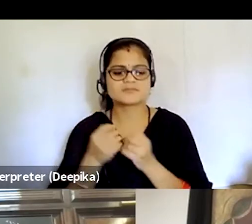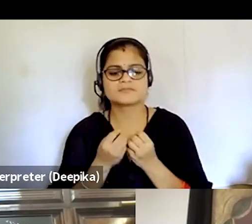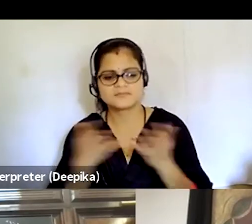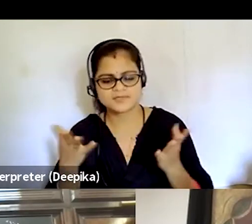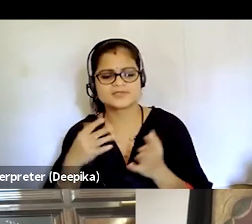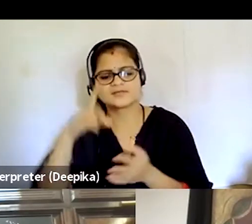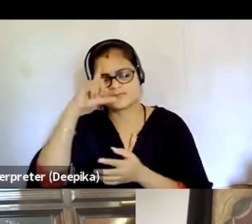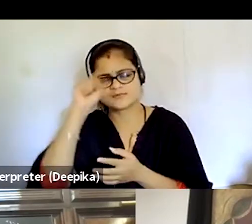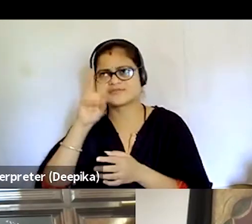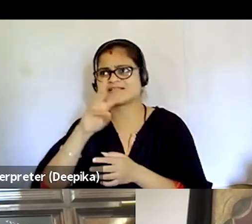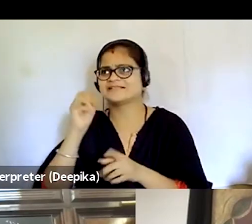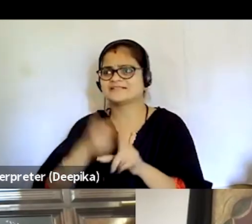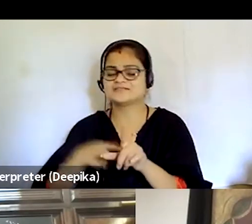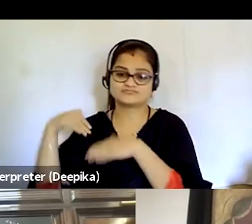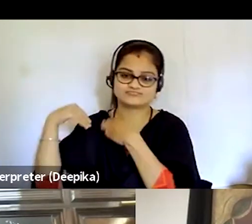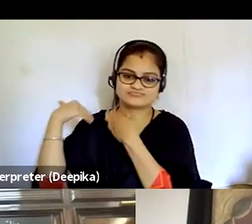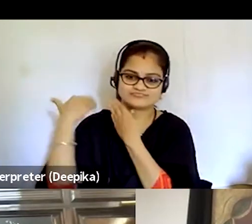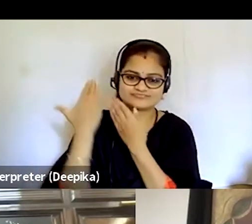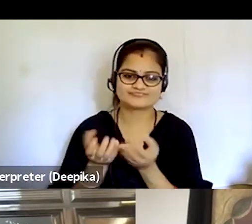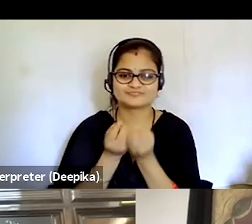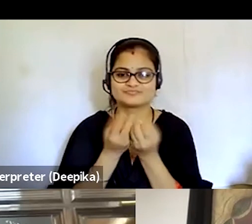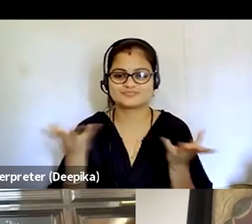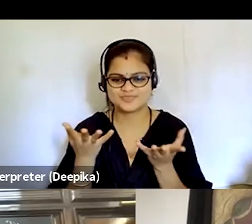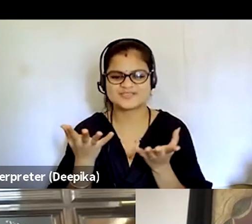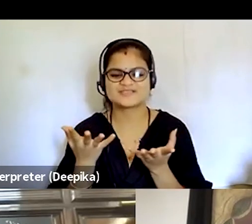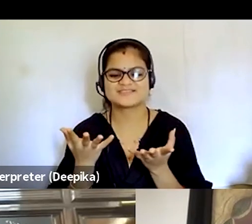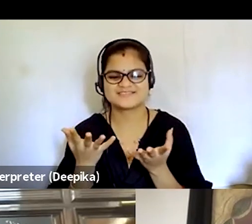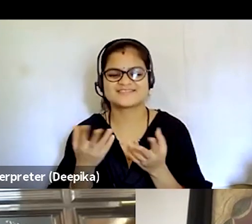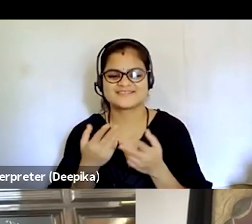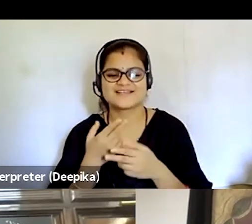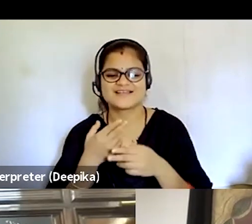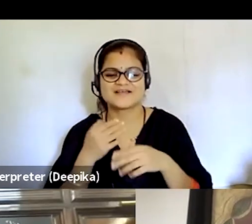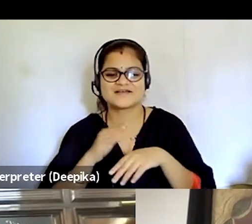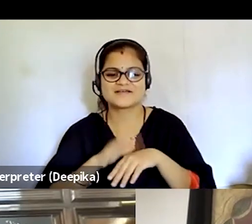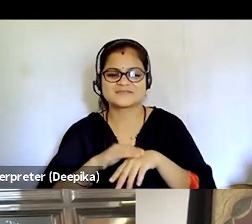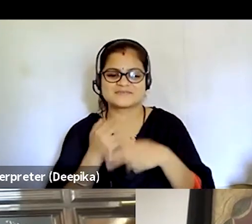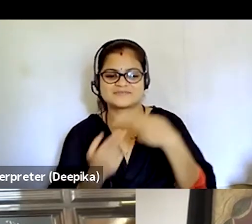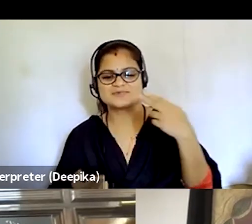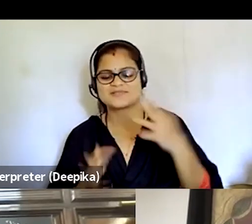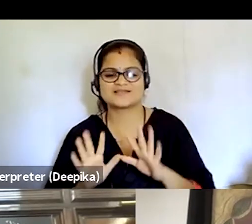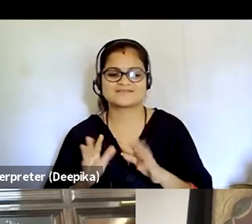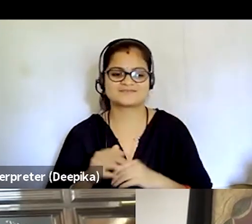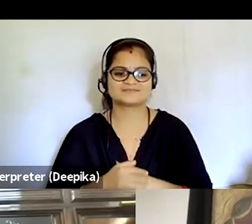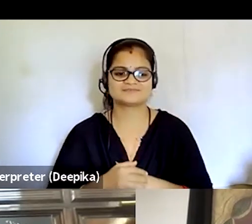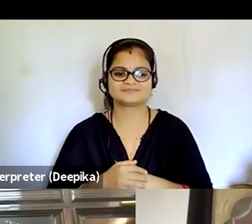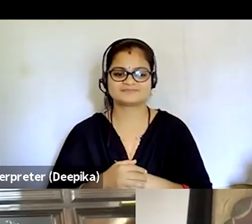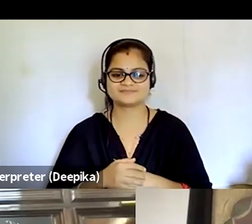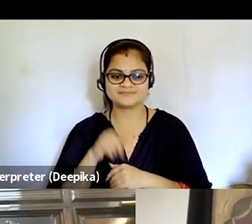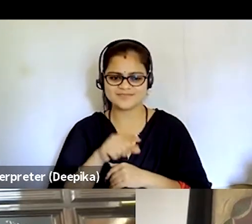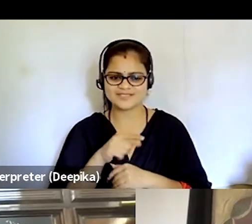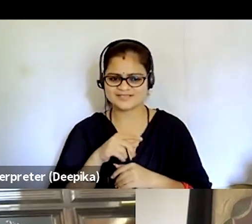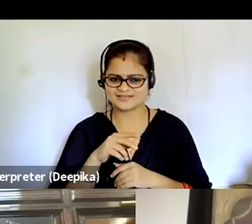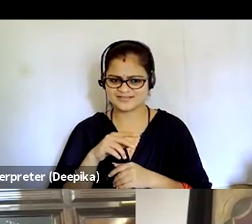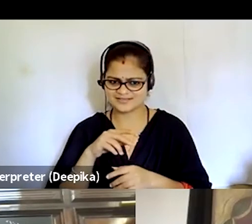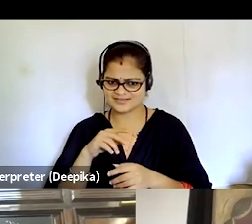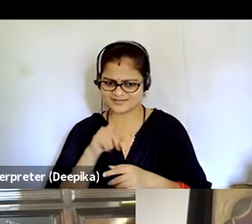memories. 30 years is a long time. Yes. Oh, lovely to hear these stories. Would you say your first love is music or cricket?